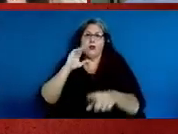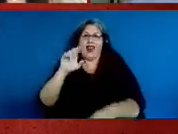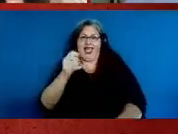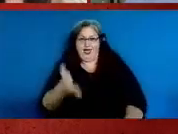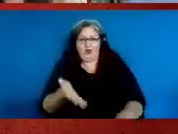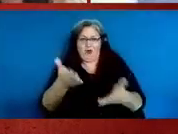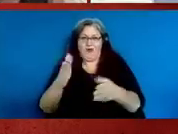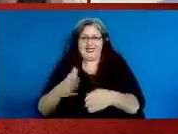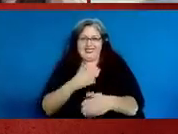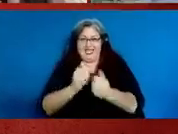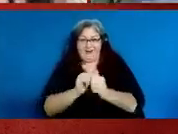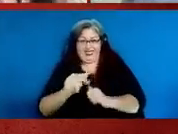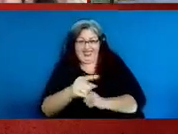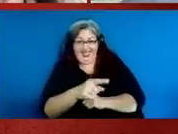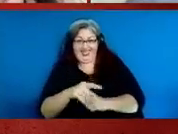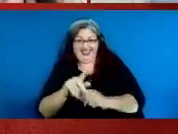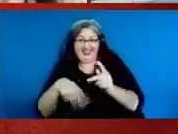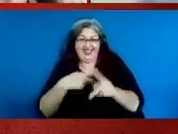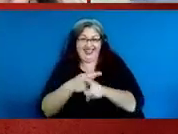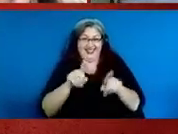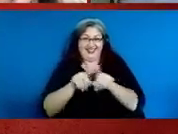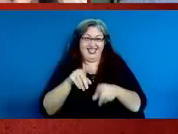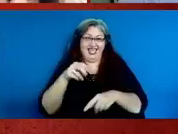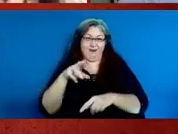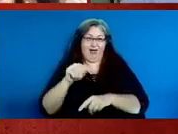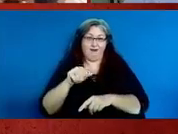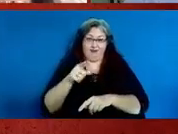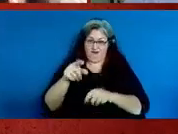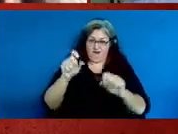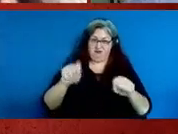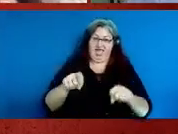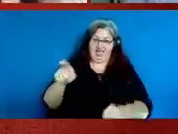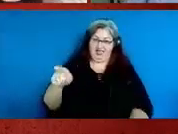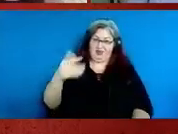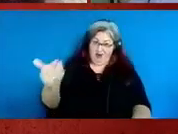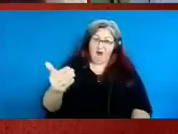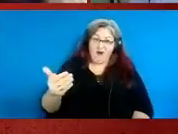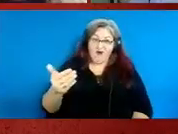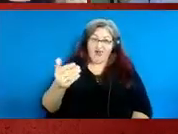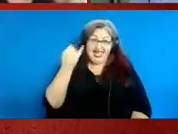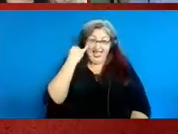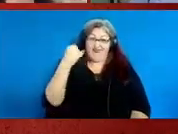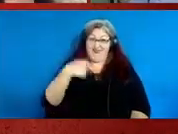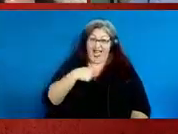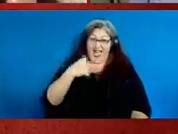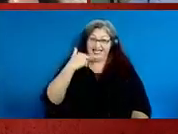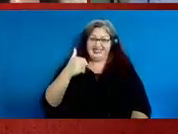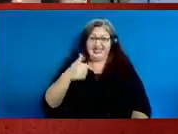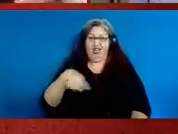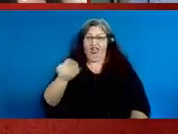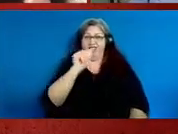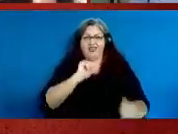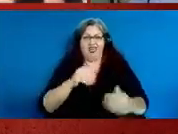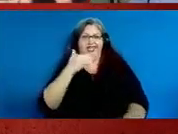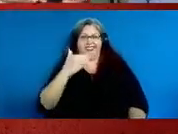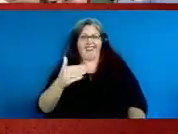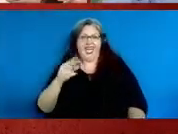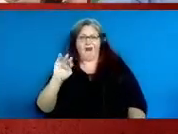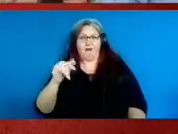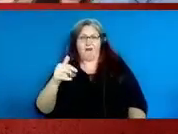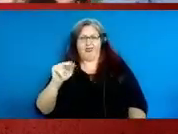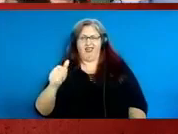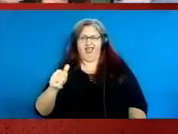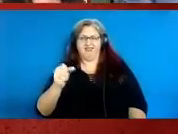with that one. Take it away, Lea. You better, otherwise you're going to suffer. Thank you, Ming-Na. Thank you.